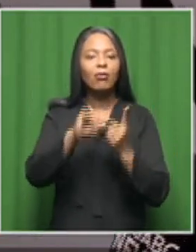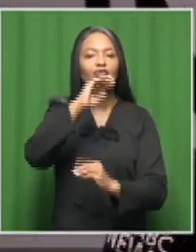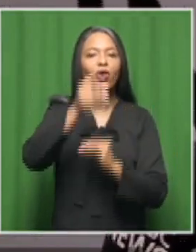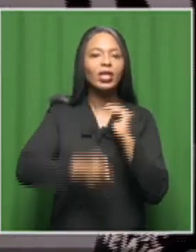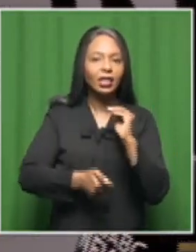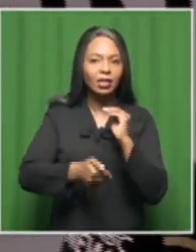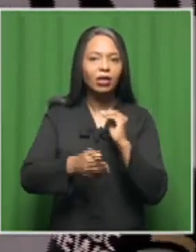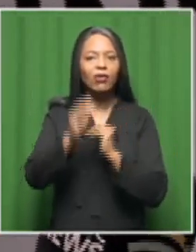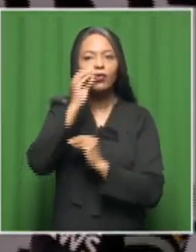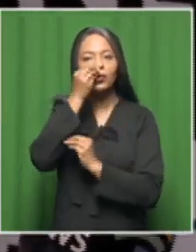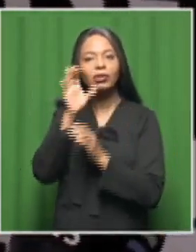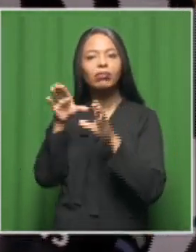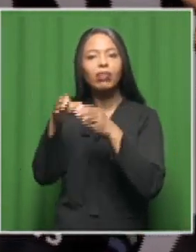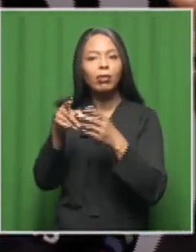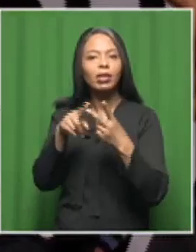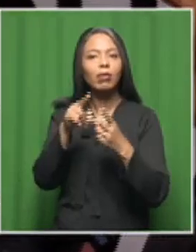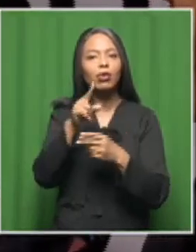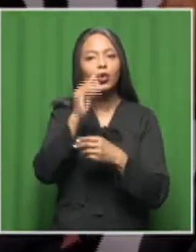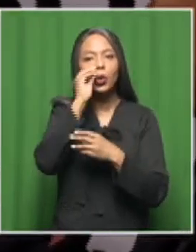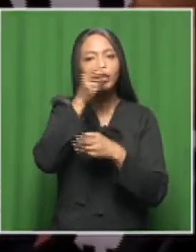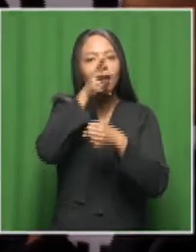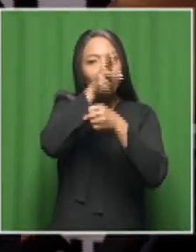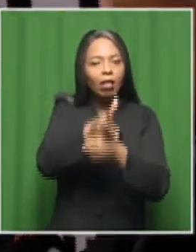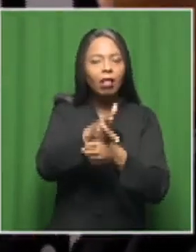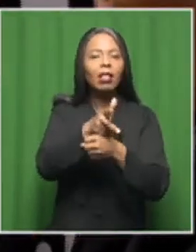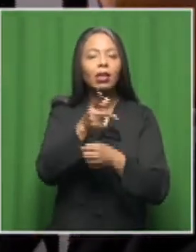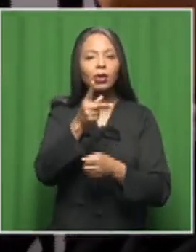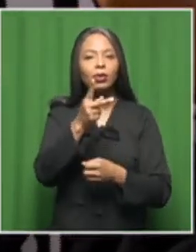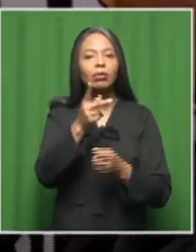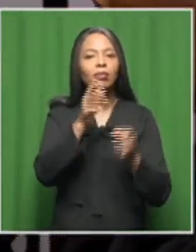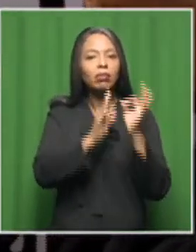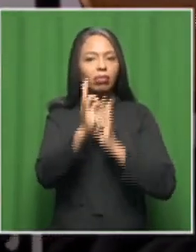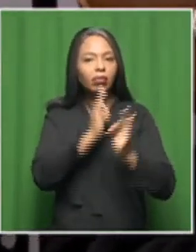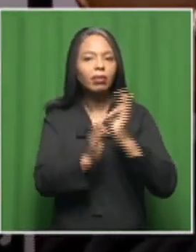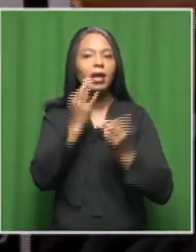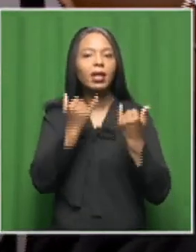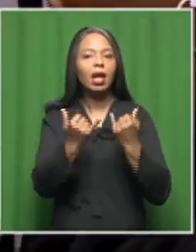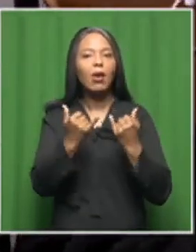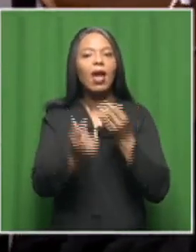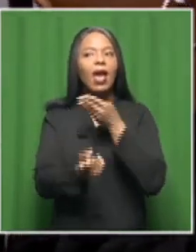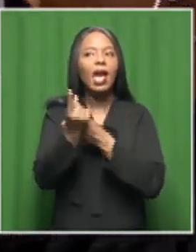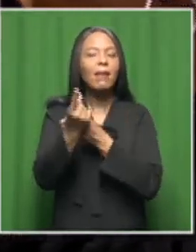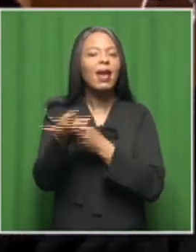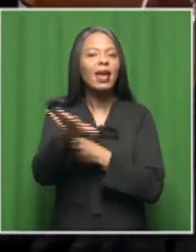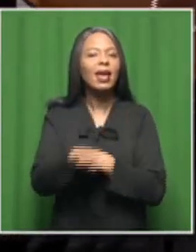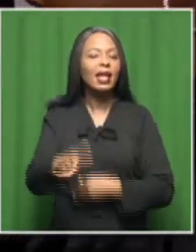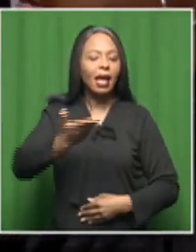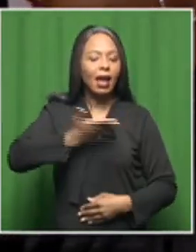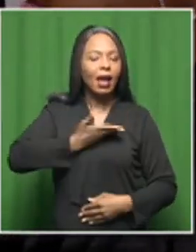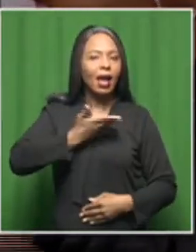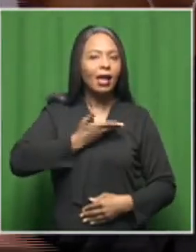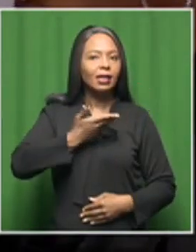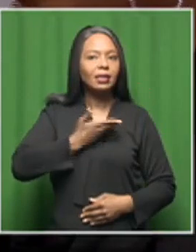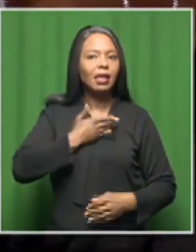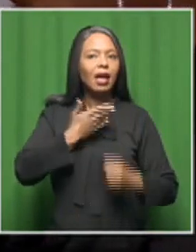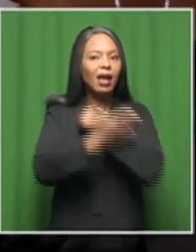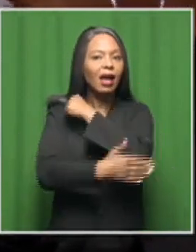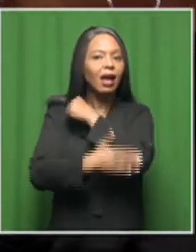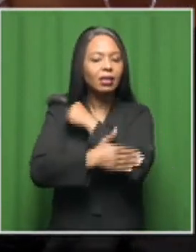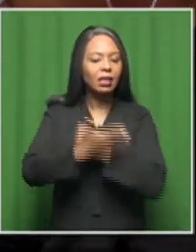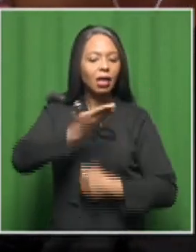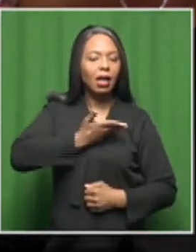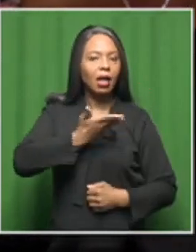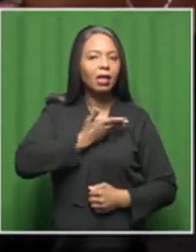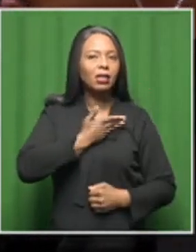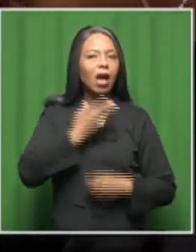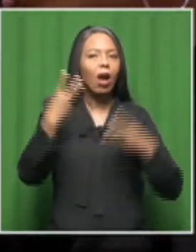equally key. You mentioned what's happening in the Middle East, in Gaza, where we see in that particular war, there was an infographic that I